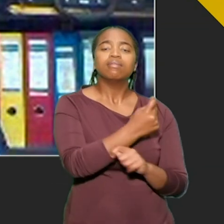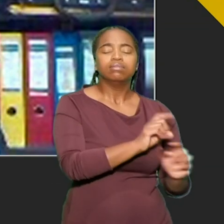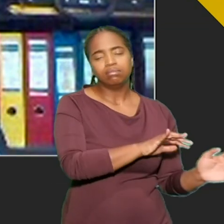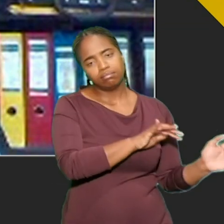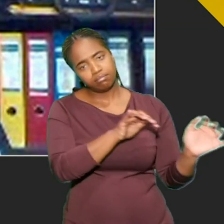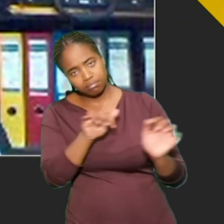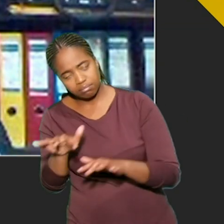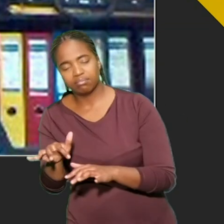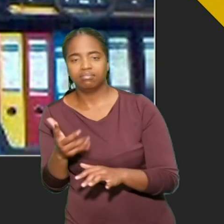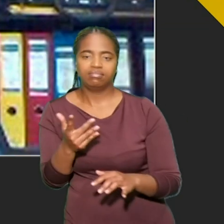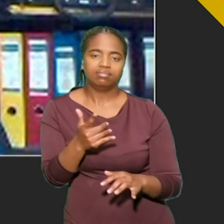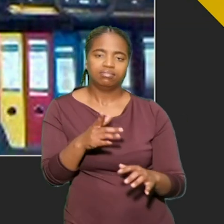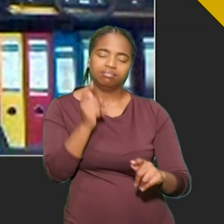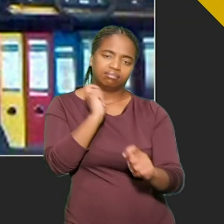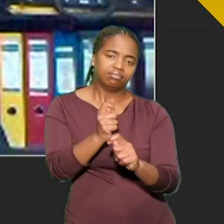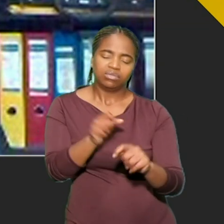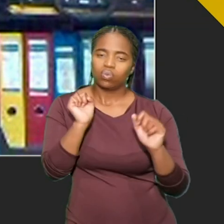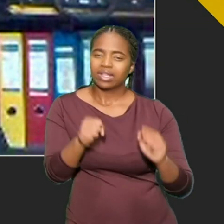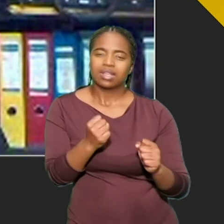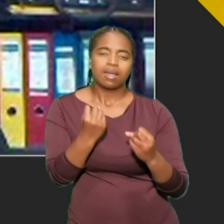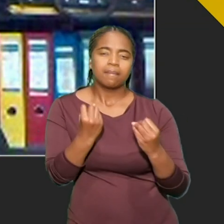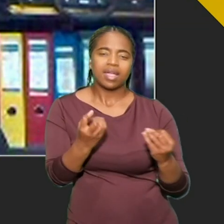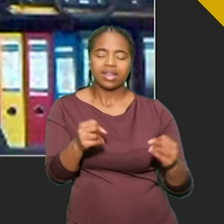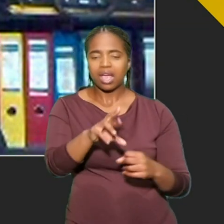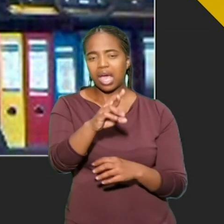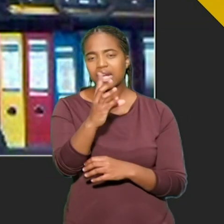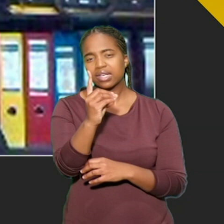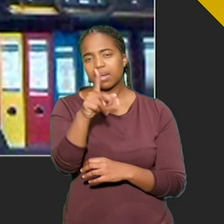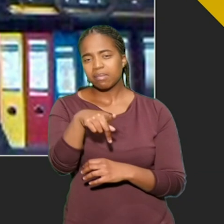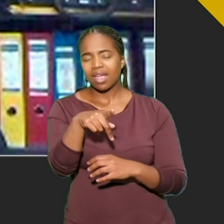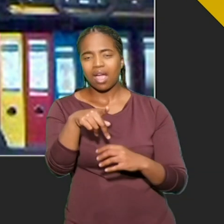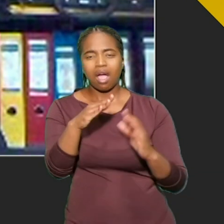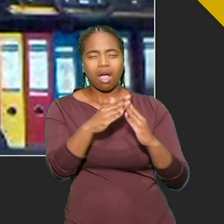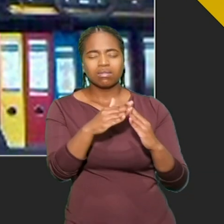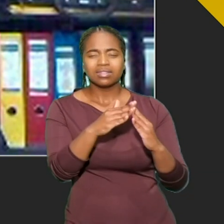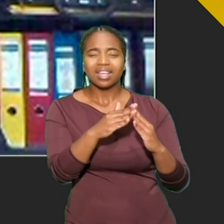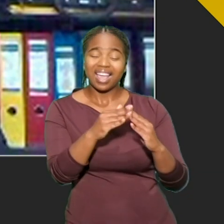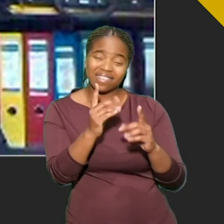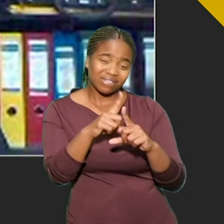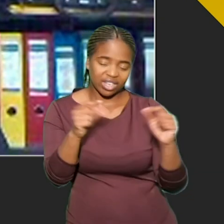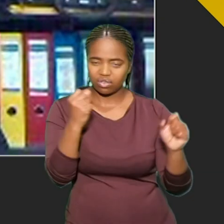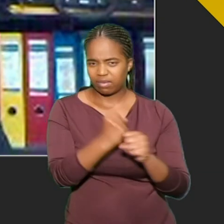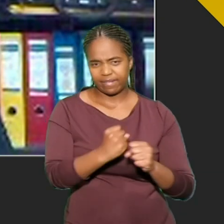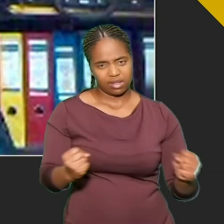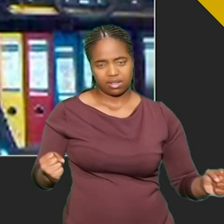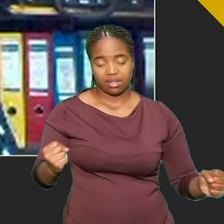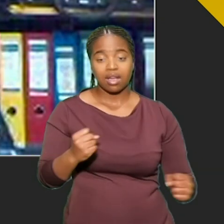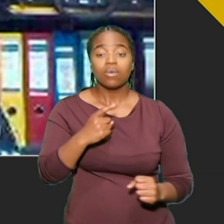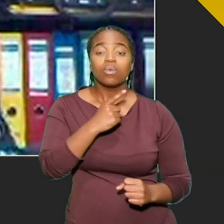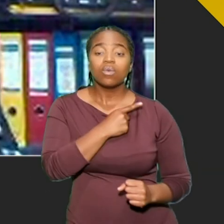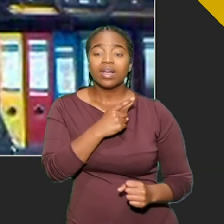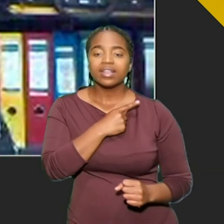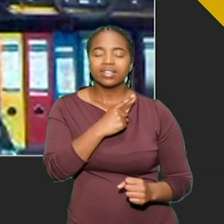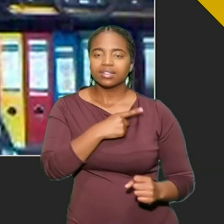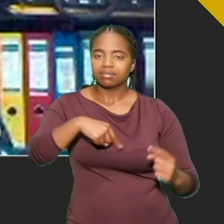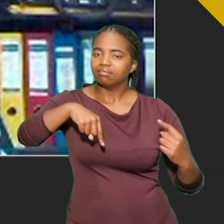into towns. You can build as many RTP houses as you want. You will never finish because the